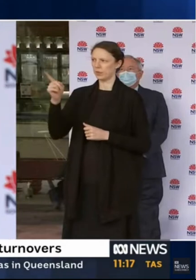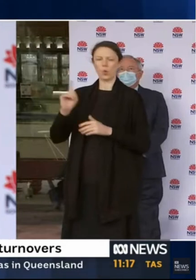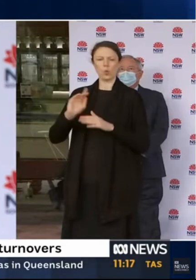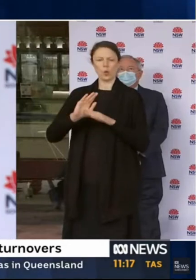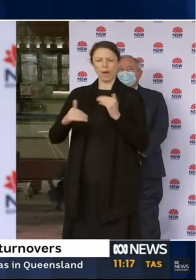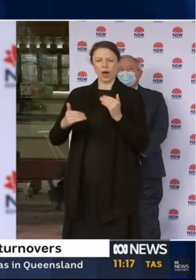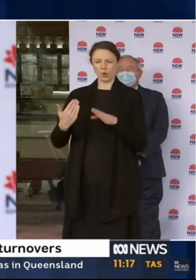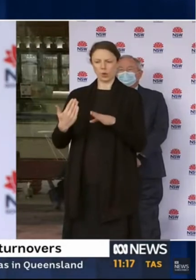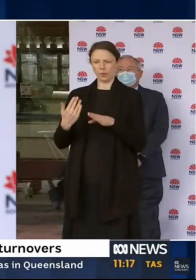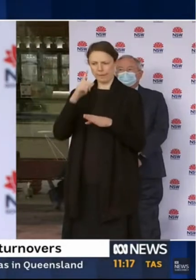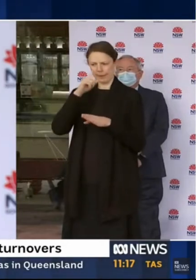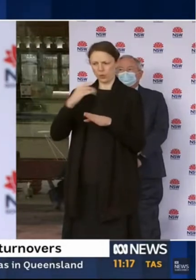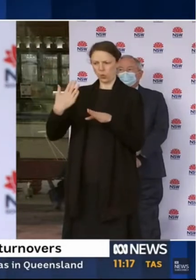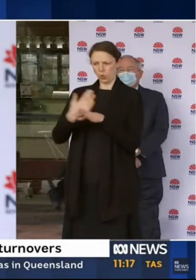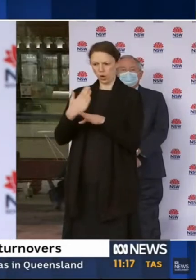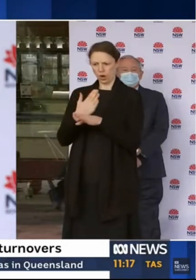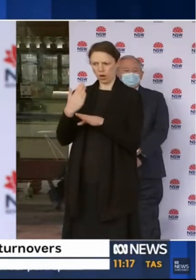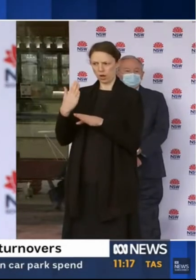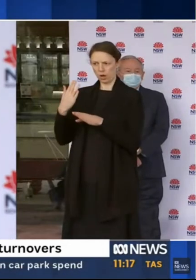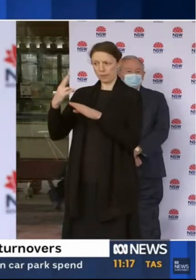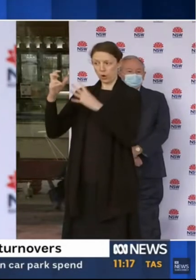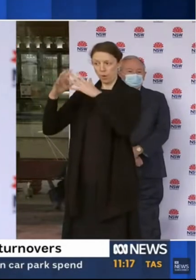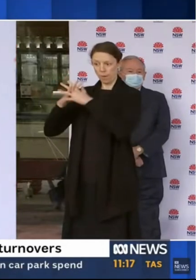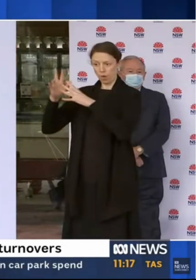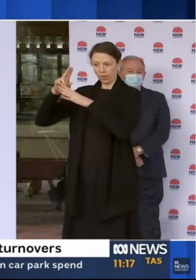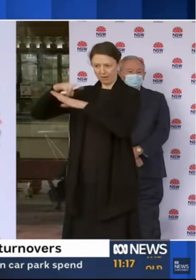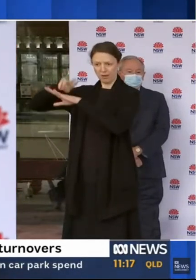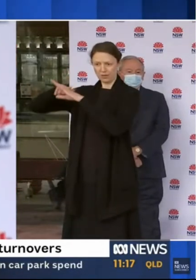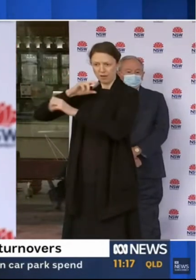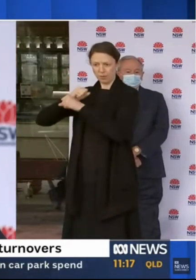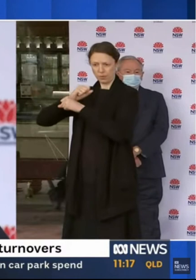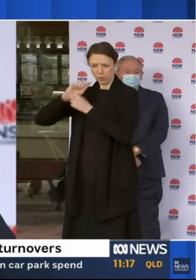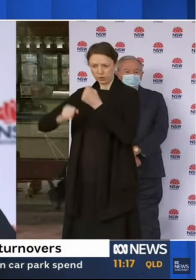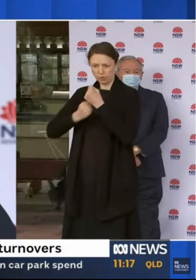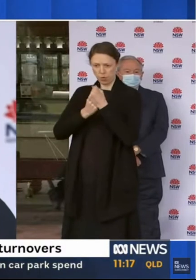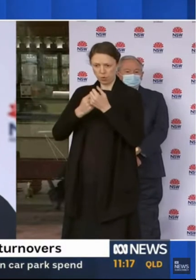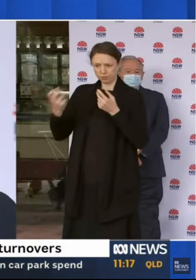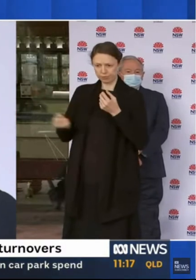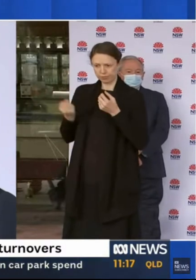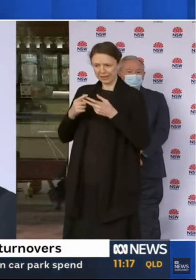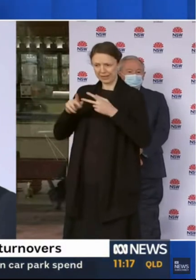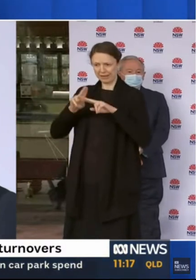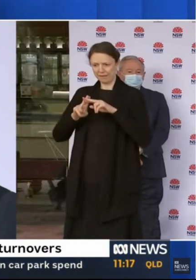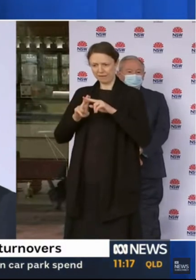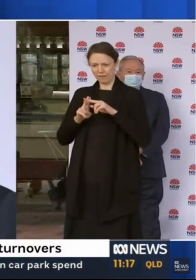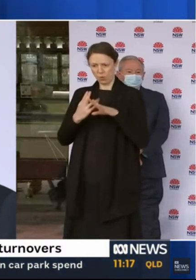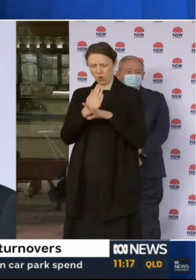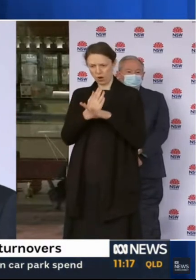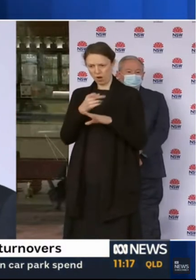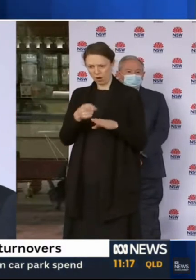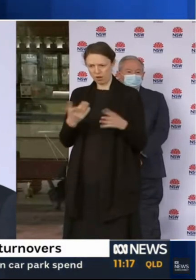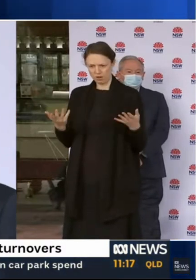What about workers? Is there a federal government saying for workers that have lost now? that that only kicks in, or the money's only provided